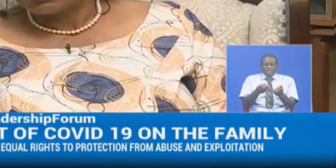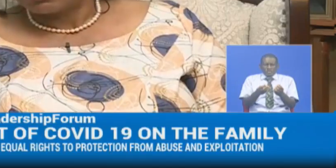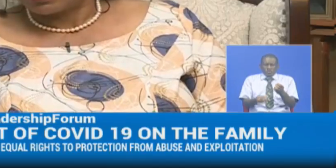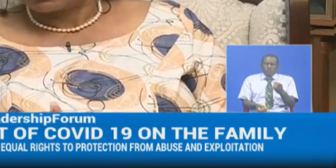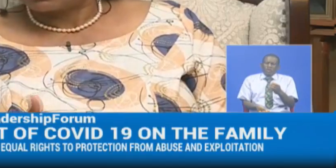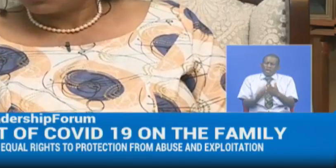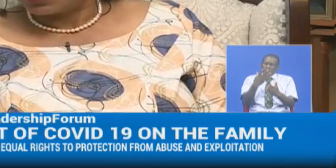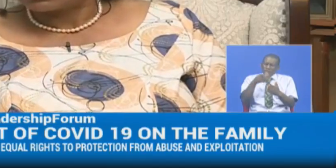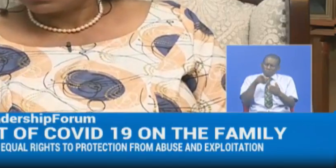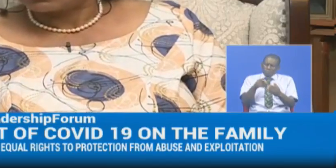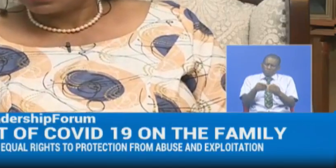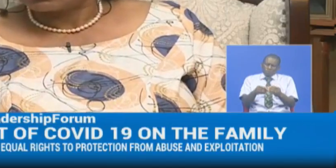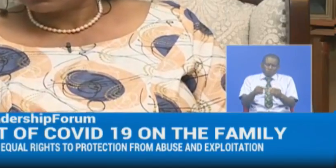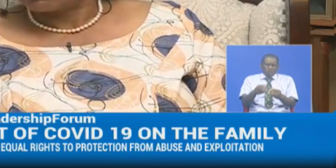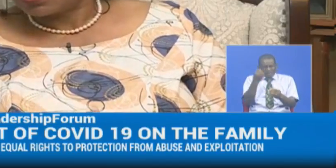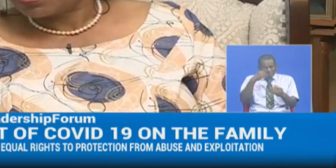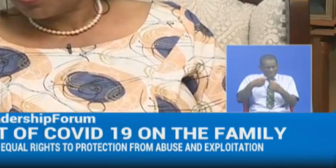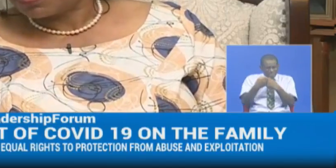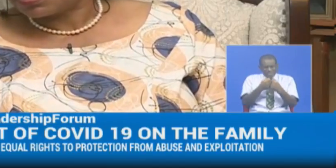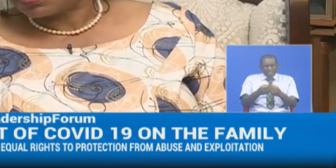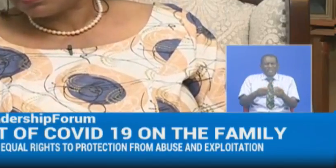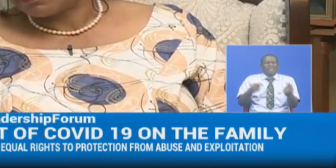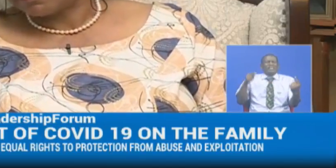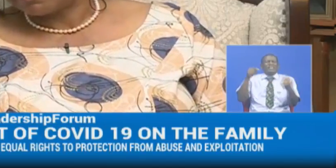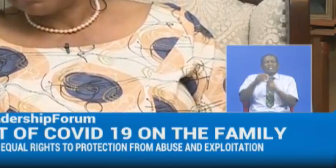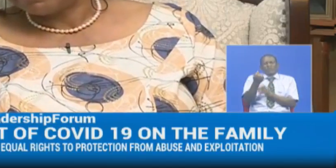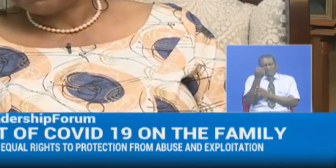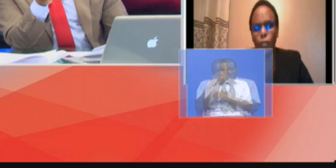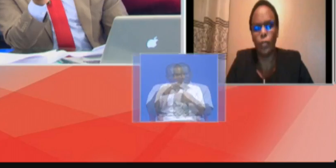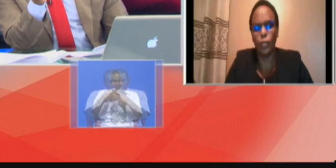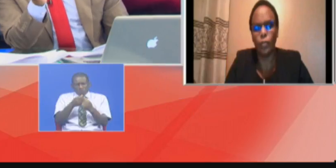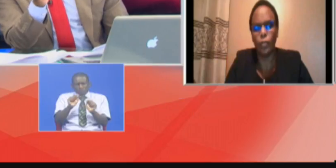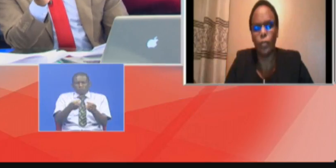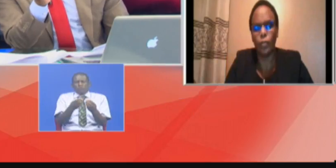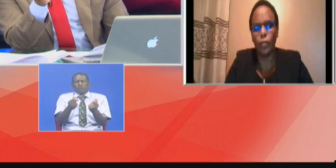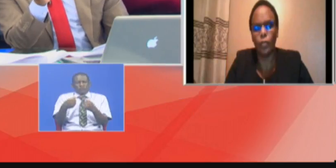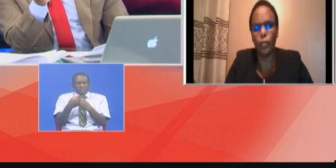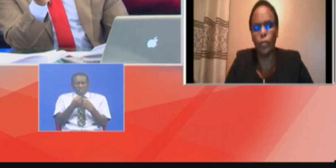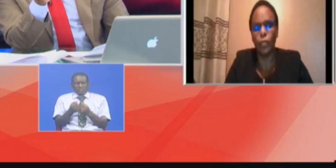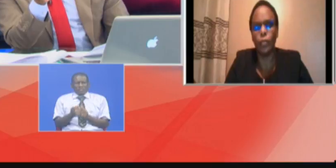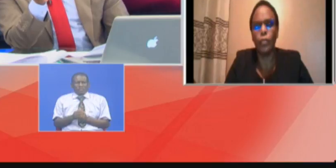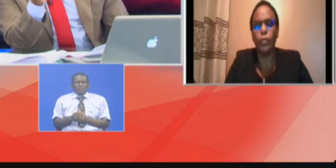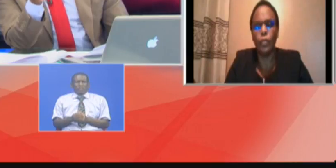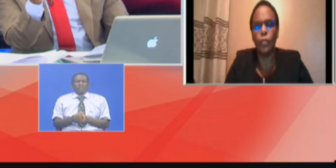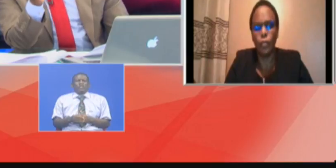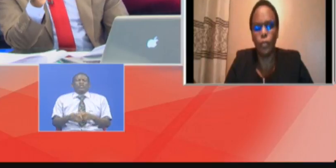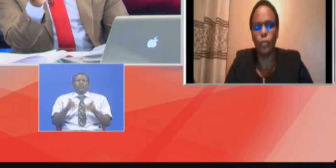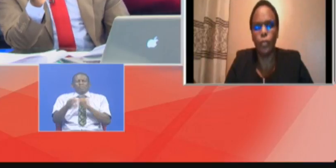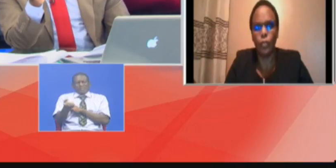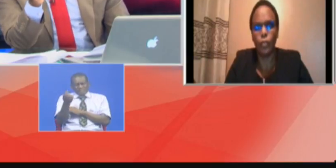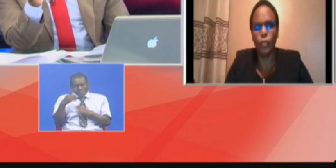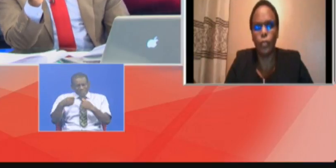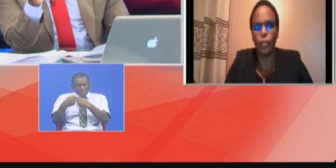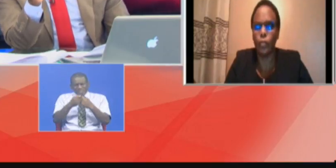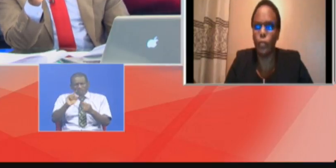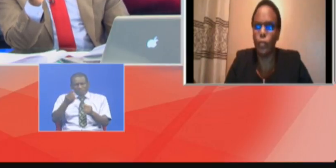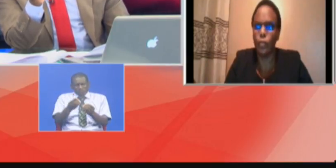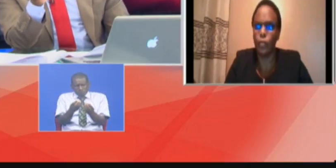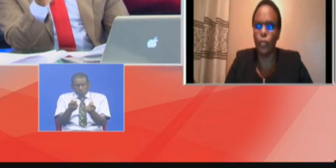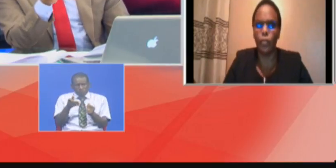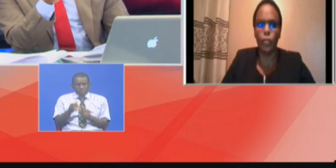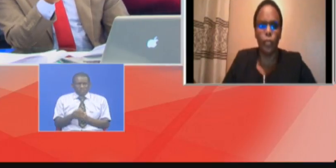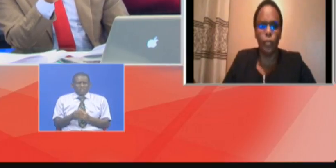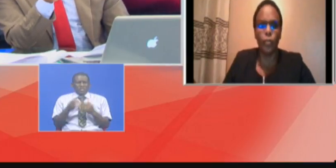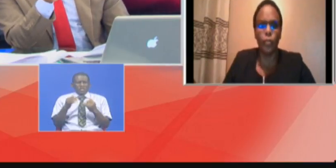challenges. Unless you understand the challenge, then you can't solve it. Thank you. It's true. Unless you understand the challenges, you cannot solve it. But let me drop in as also